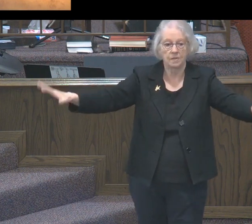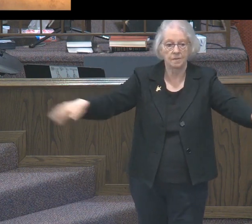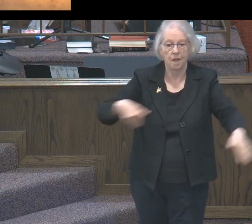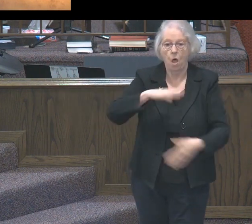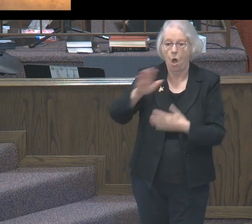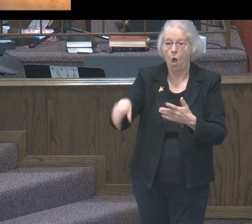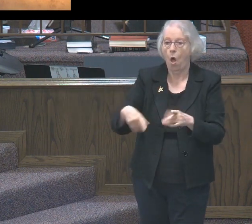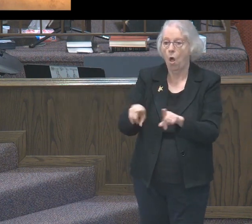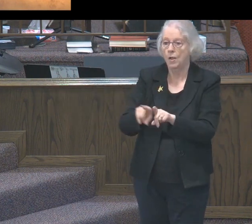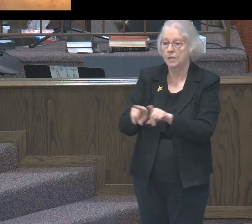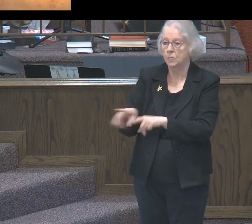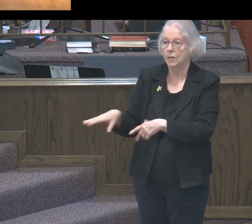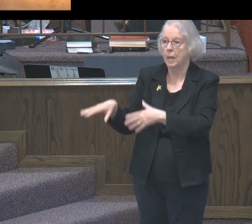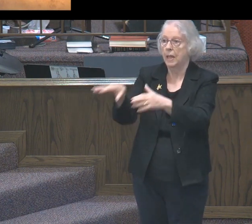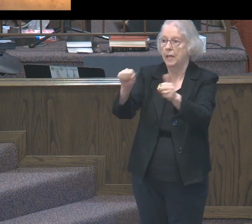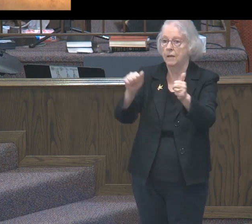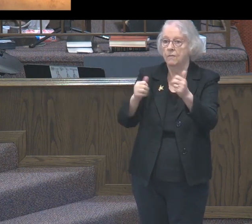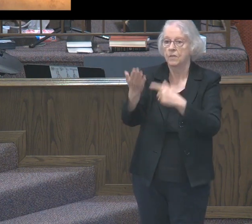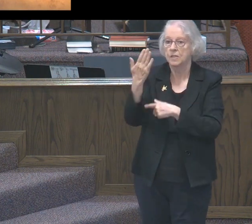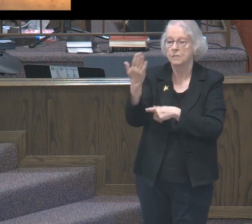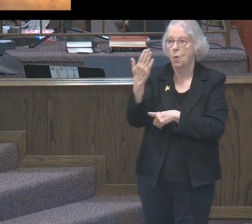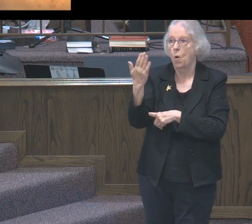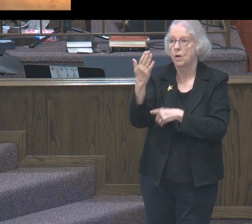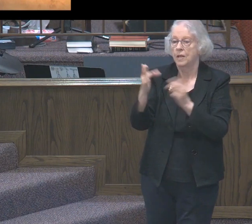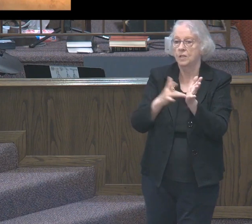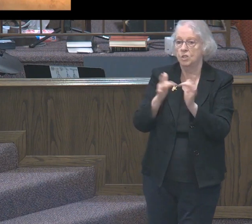as we give glory to your name today. In Jesus' name.